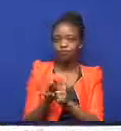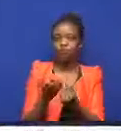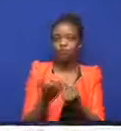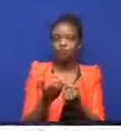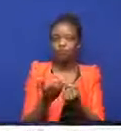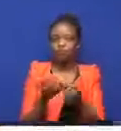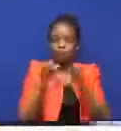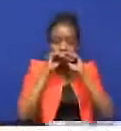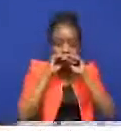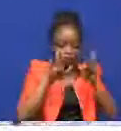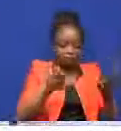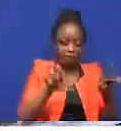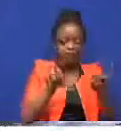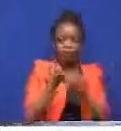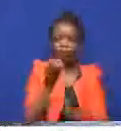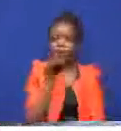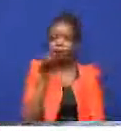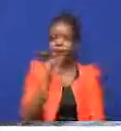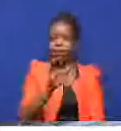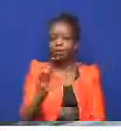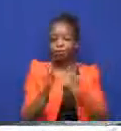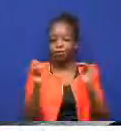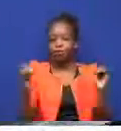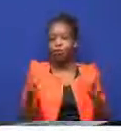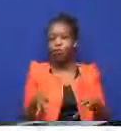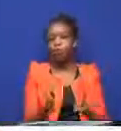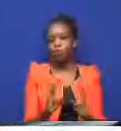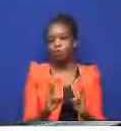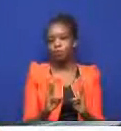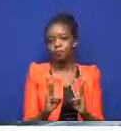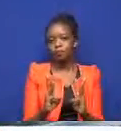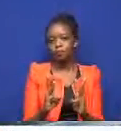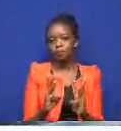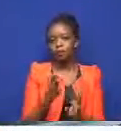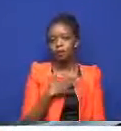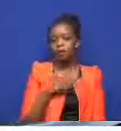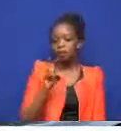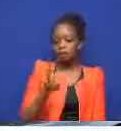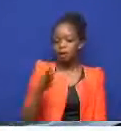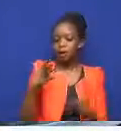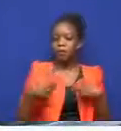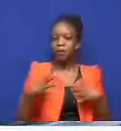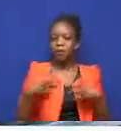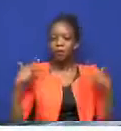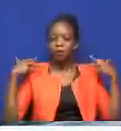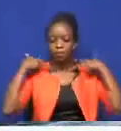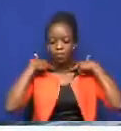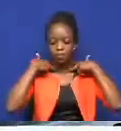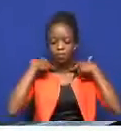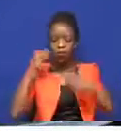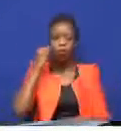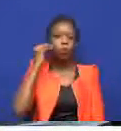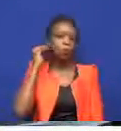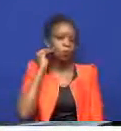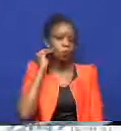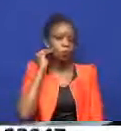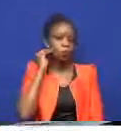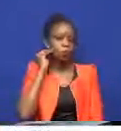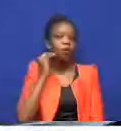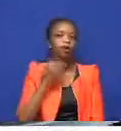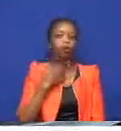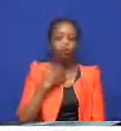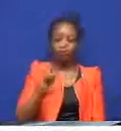and blessings in equal measures. I can say that people have been stuck at home and they have seen that they need to change the